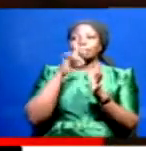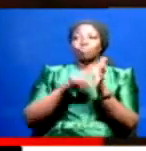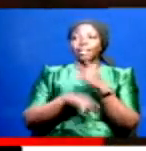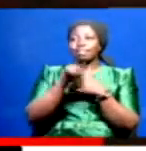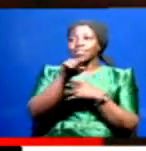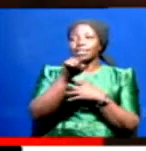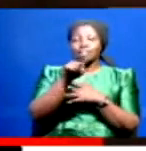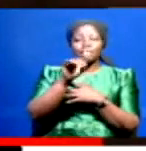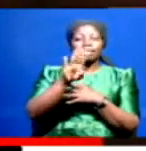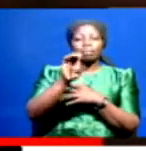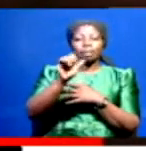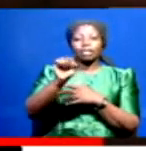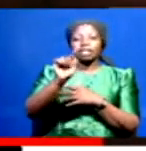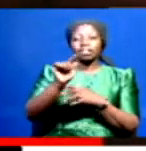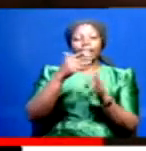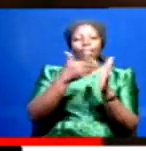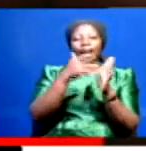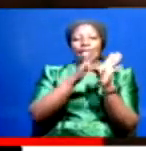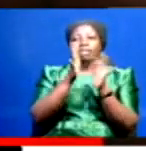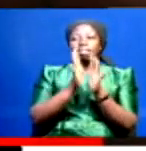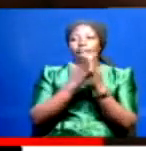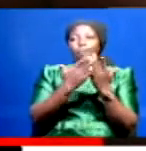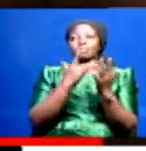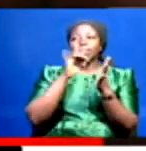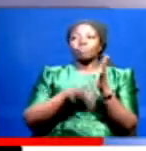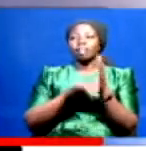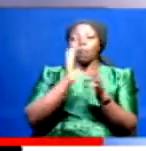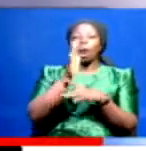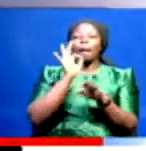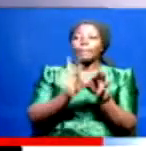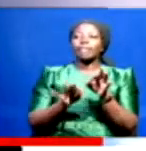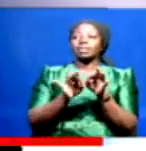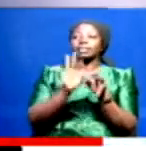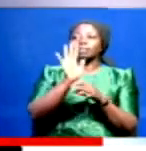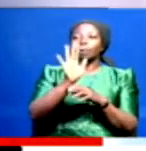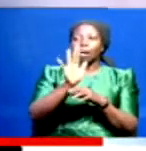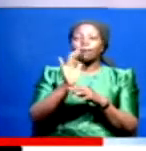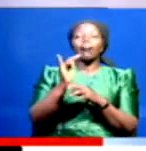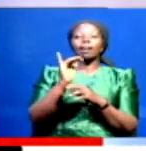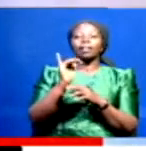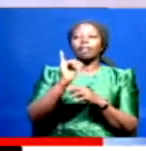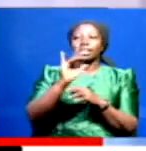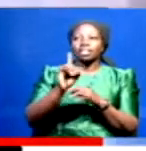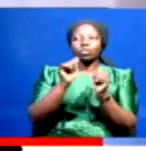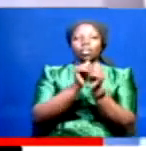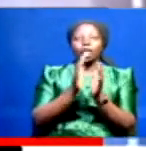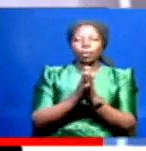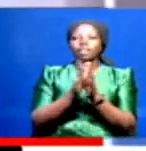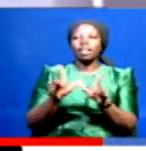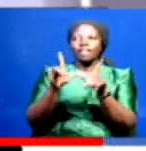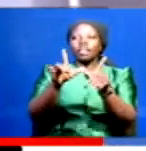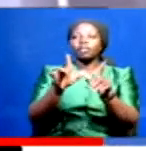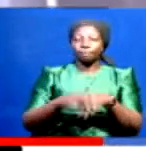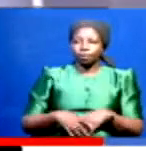beast, and admits burning his identification and education documents. Udu ani certificate ni chome certificate zangu